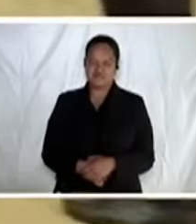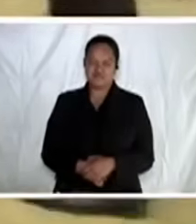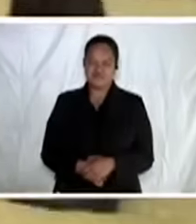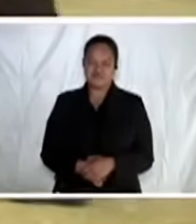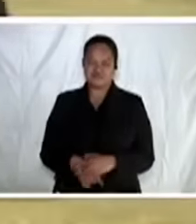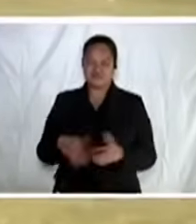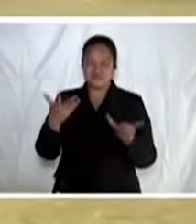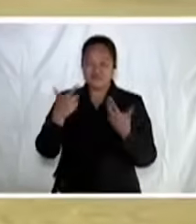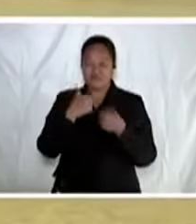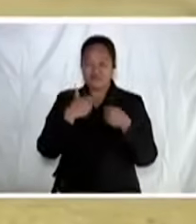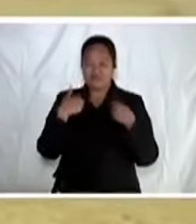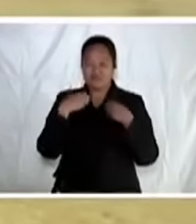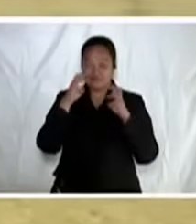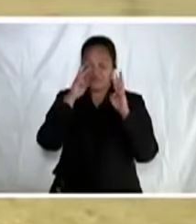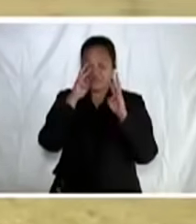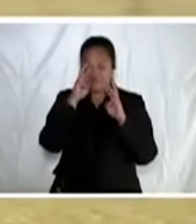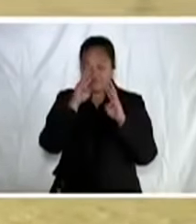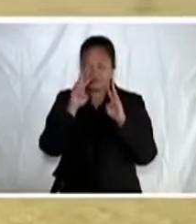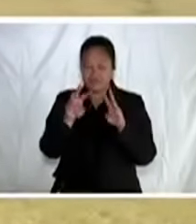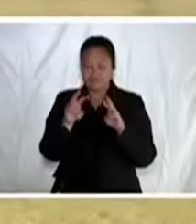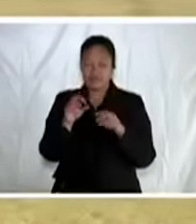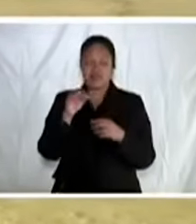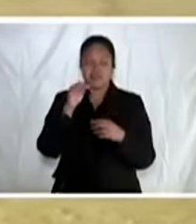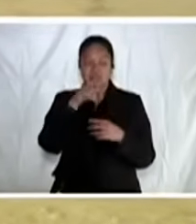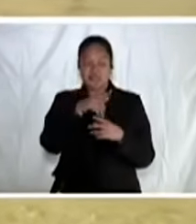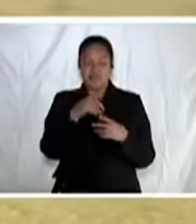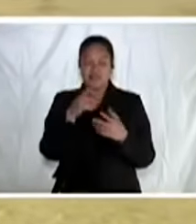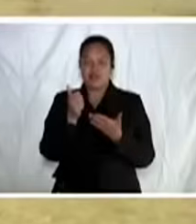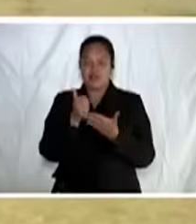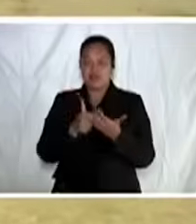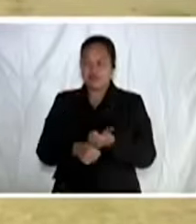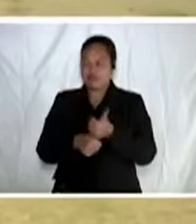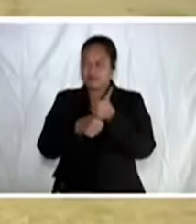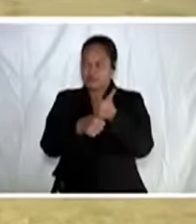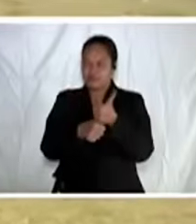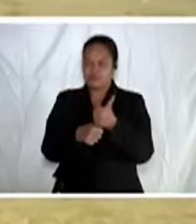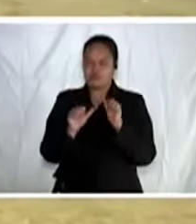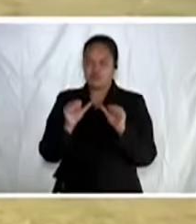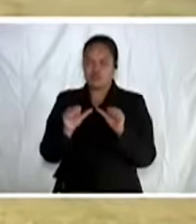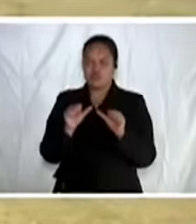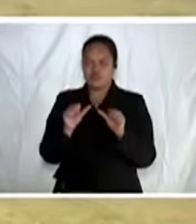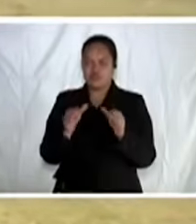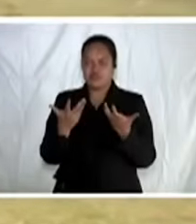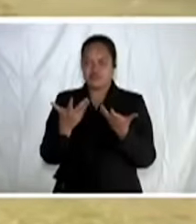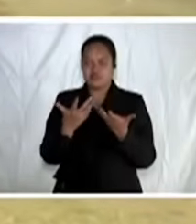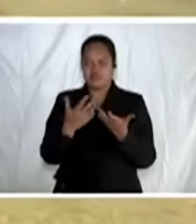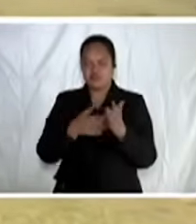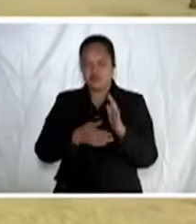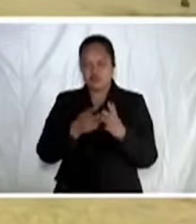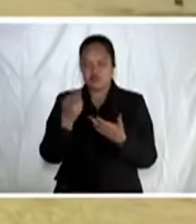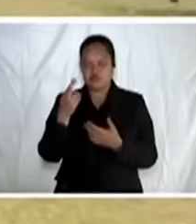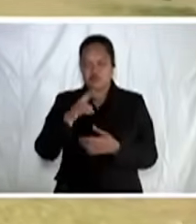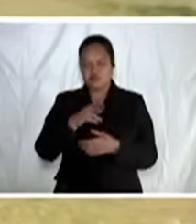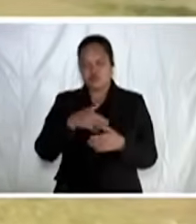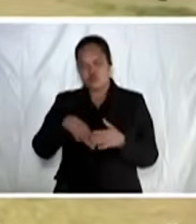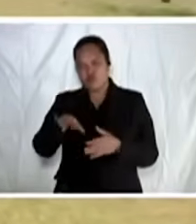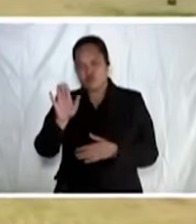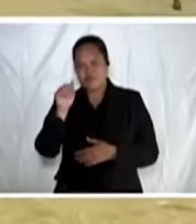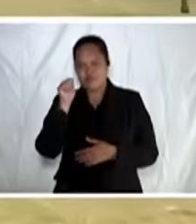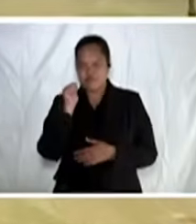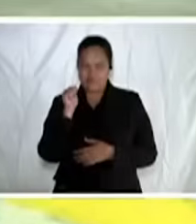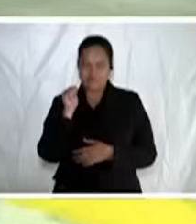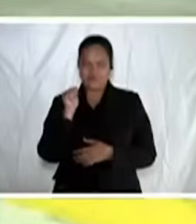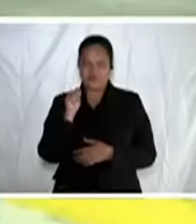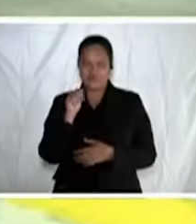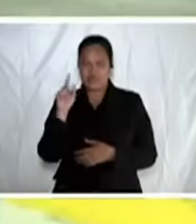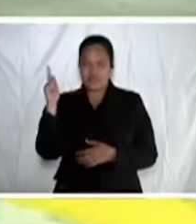We're witnessing the exit of the acting president of the Republic of Fiji, our esteemed guest